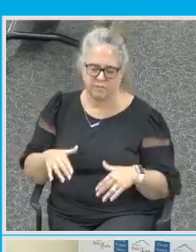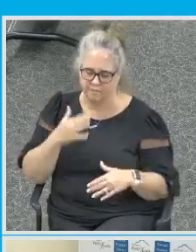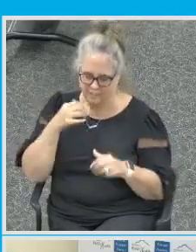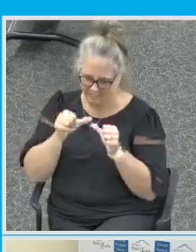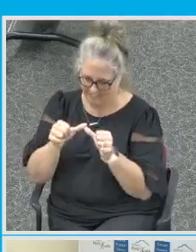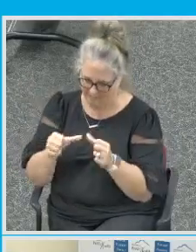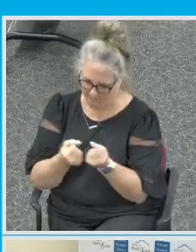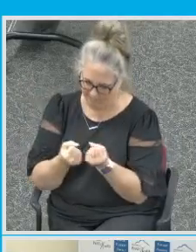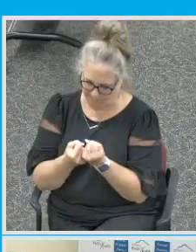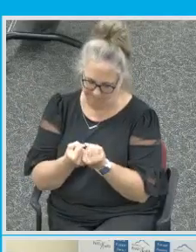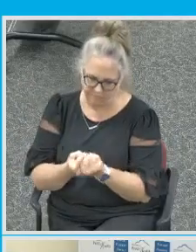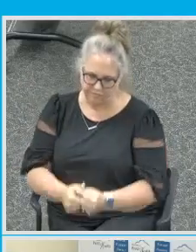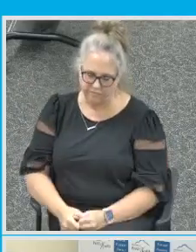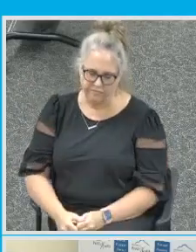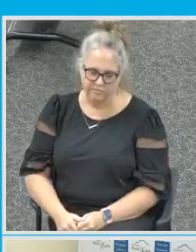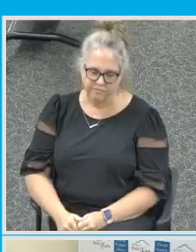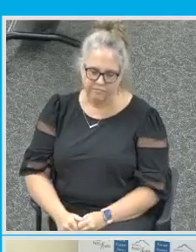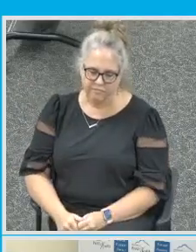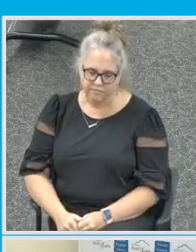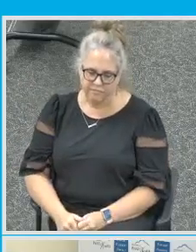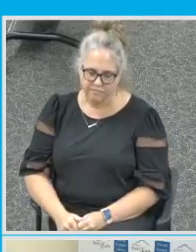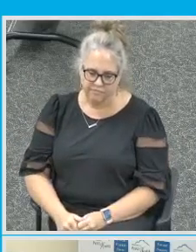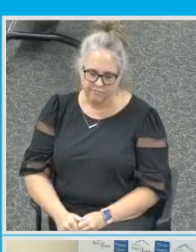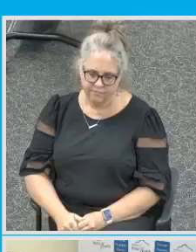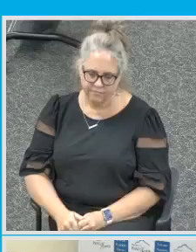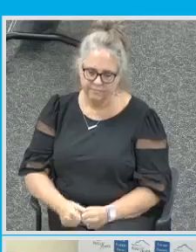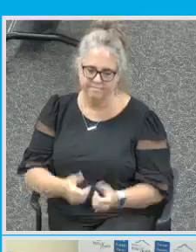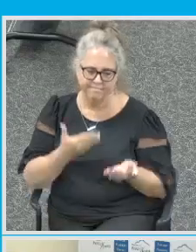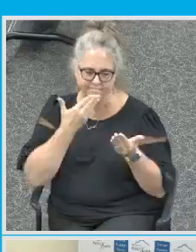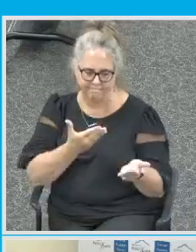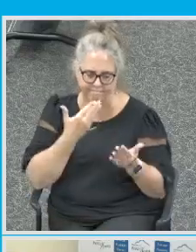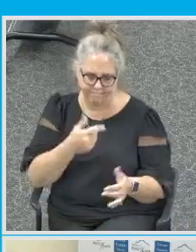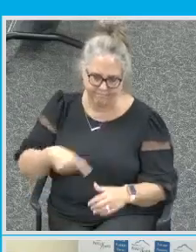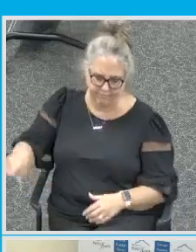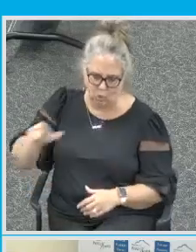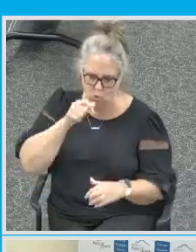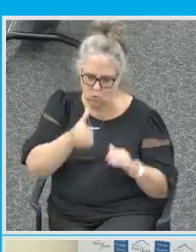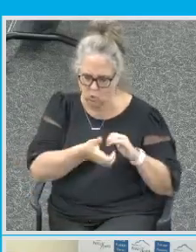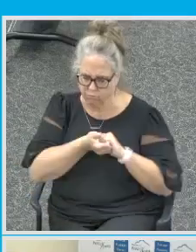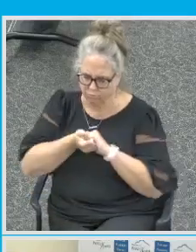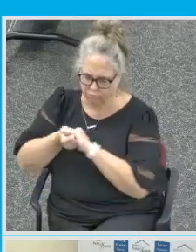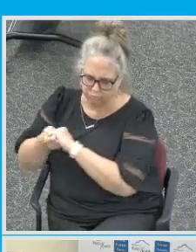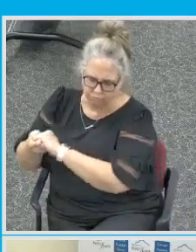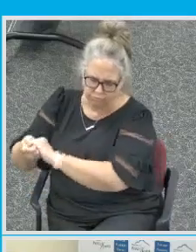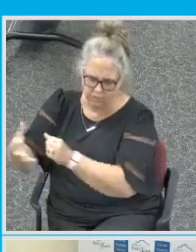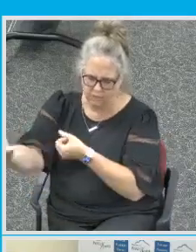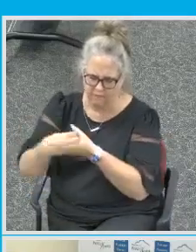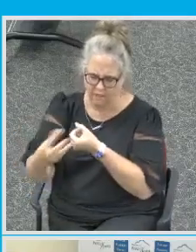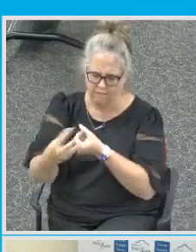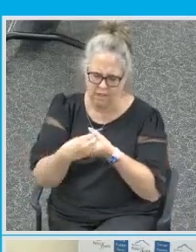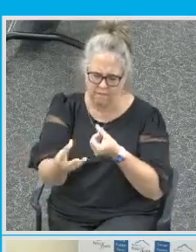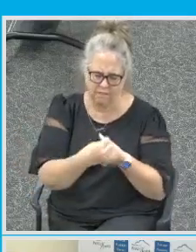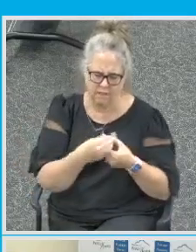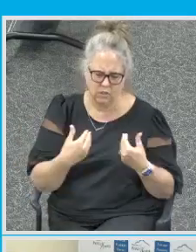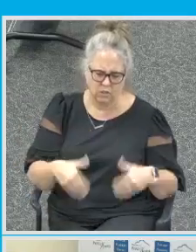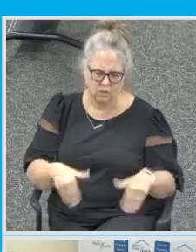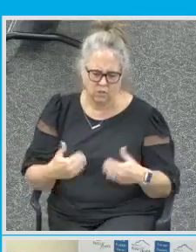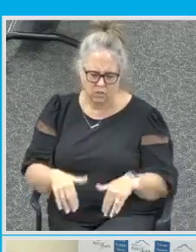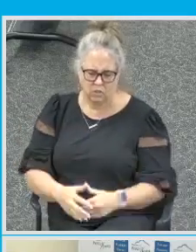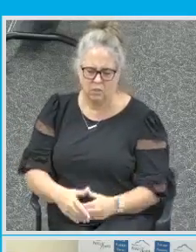extend our thanks to the entire collaboration, because I know that with the Child Fatality Review Team and the coroner's office, Dr. Kelly